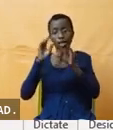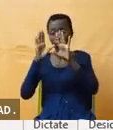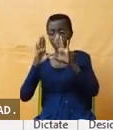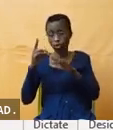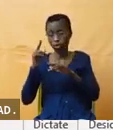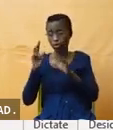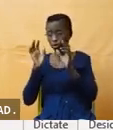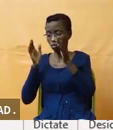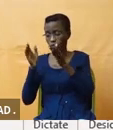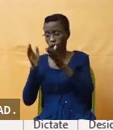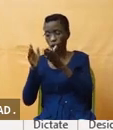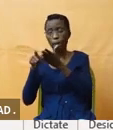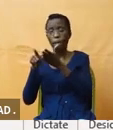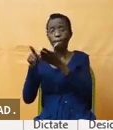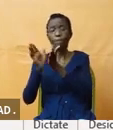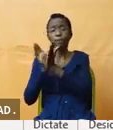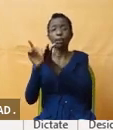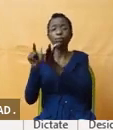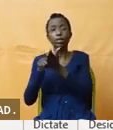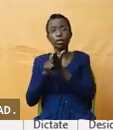not as